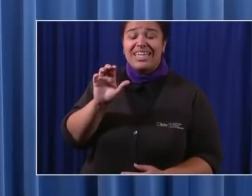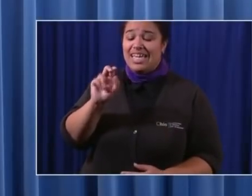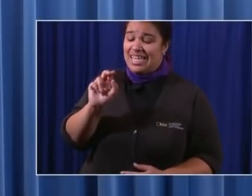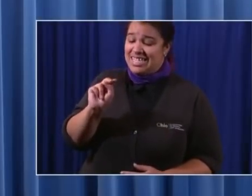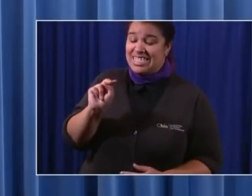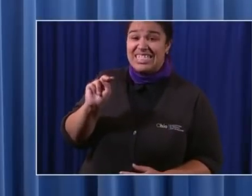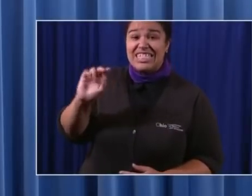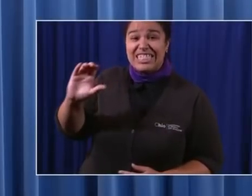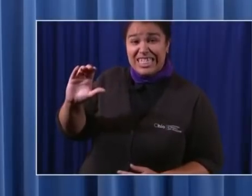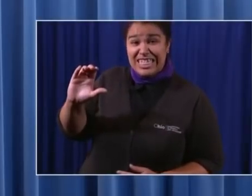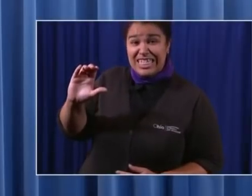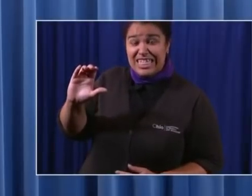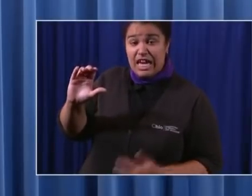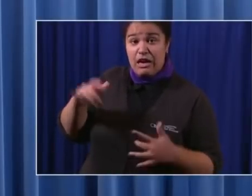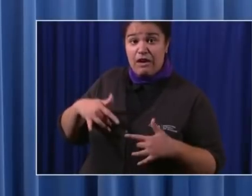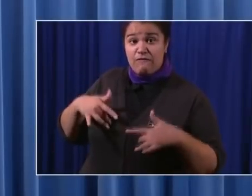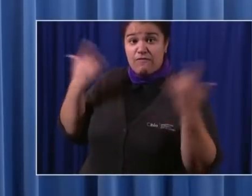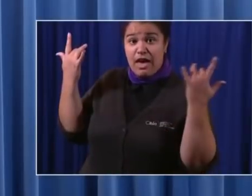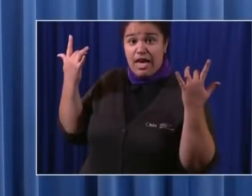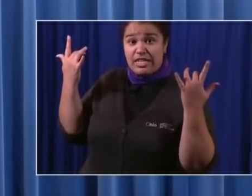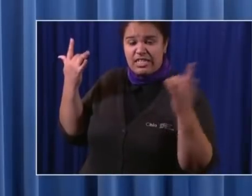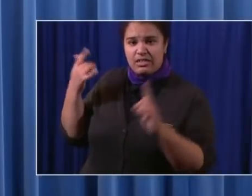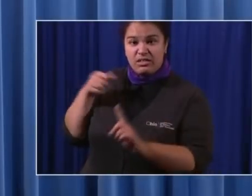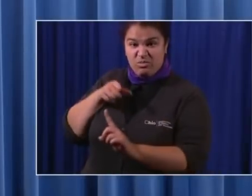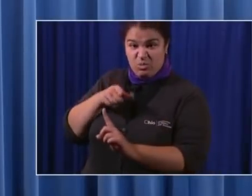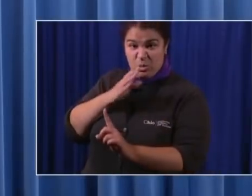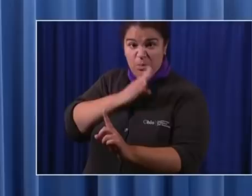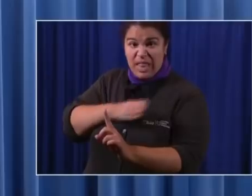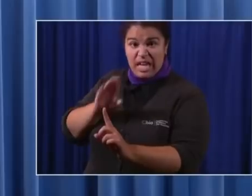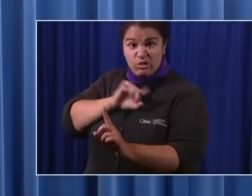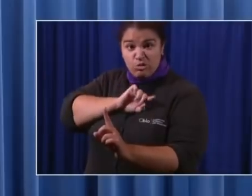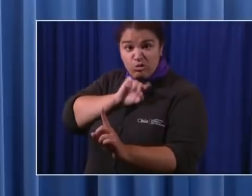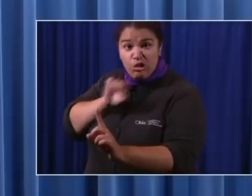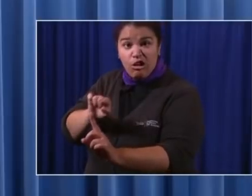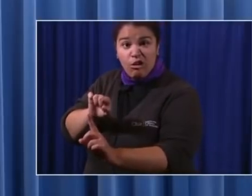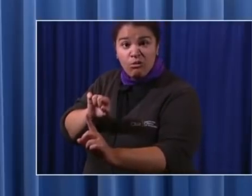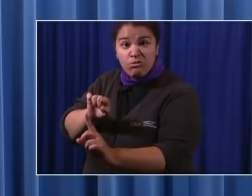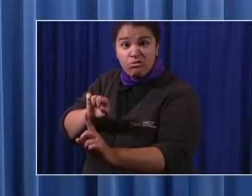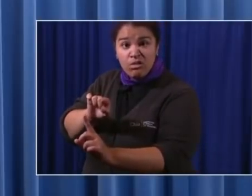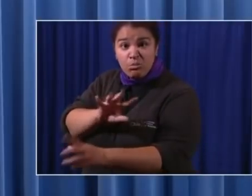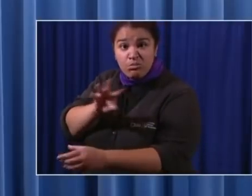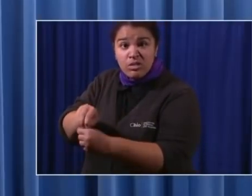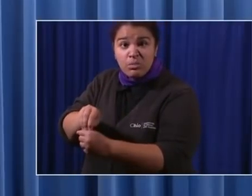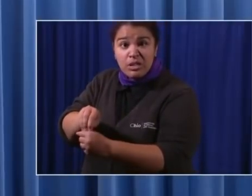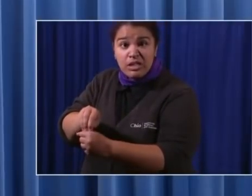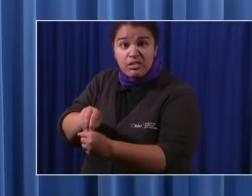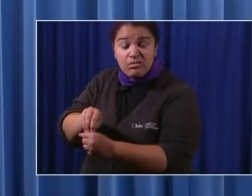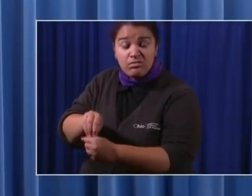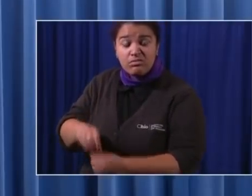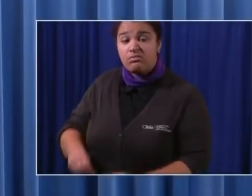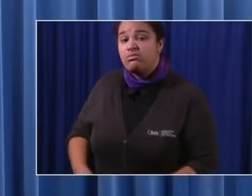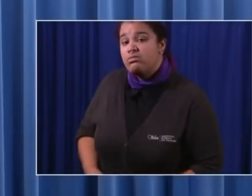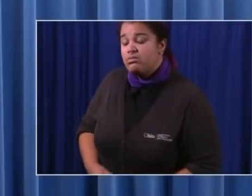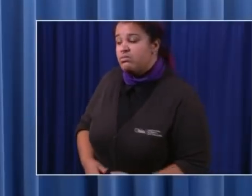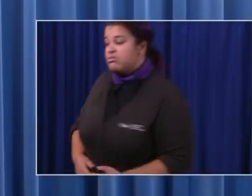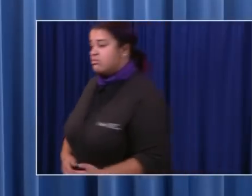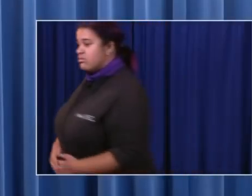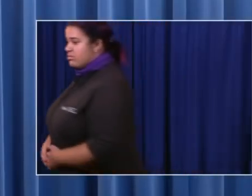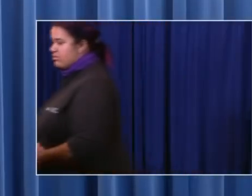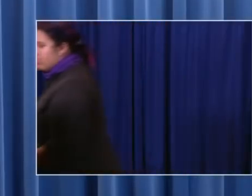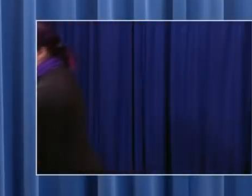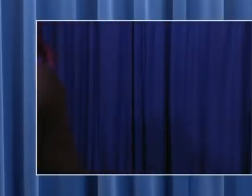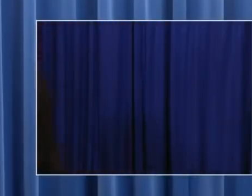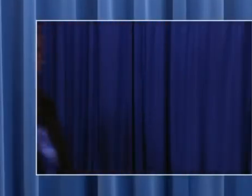Well, again, I don't have a crystal ball to see exactly how it's going to take place yet. I'm a delegate for the